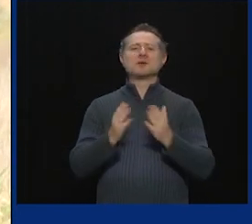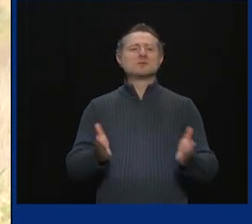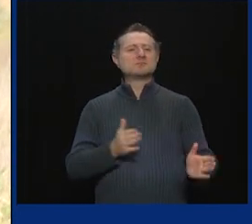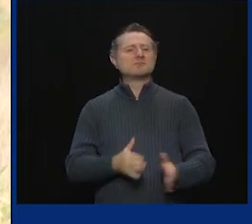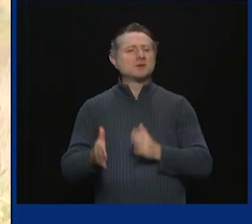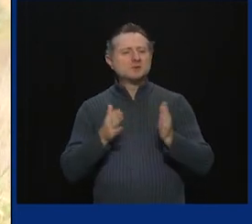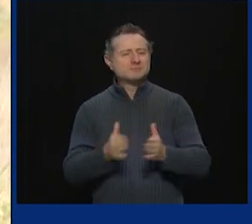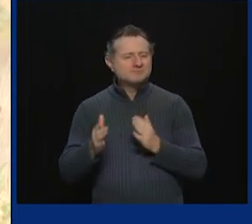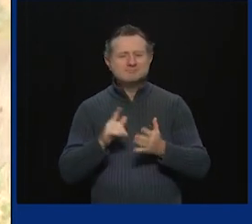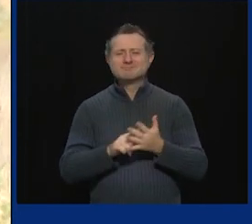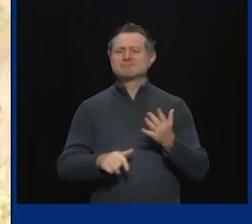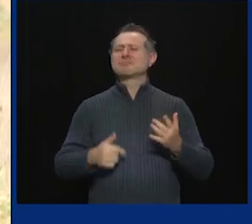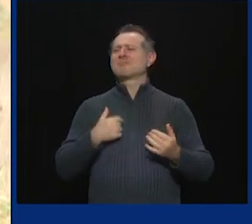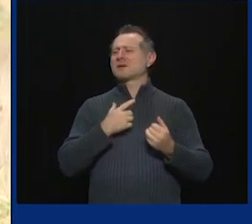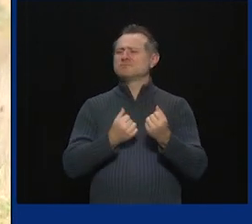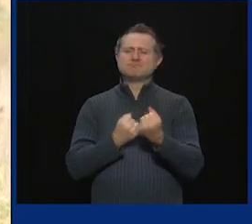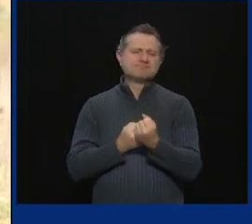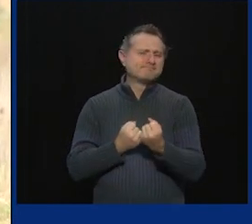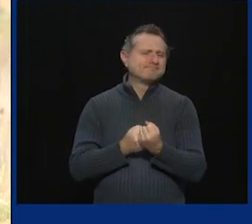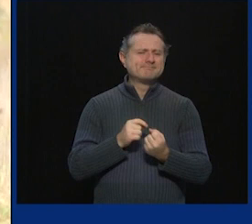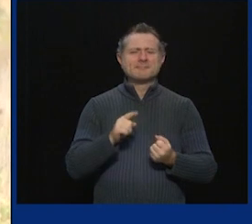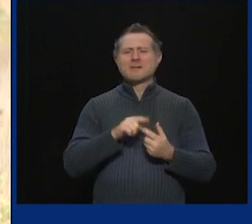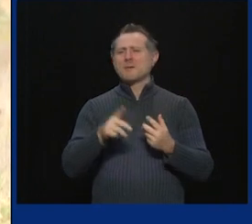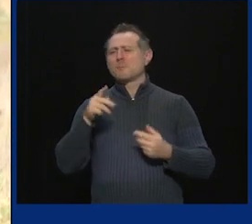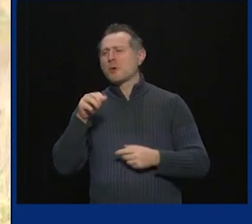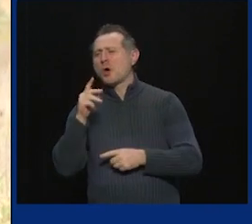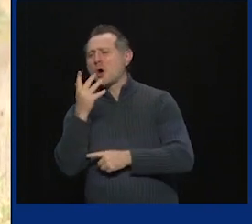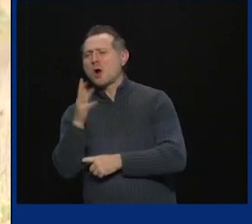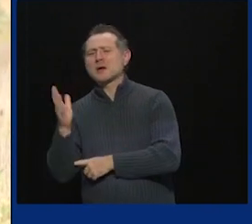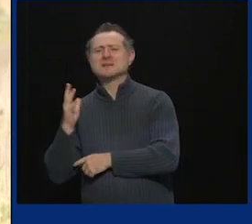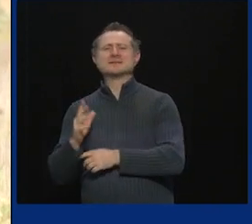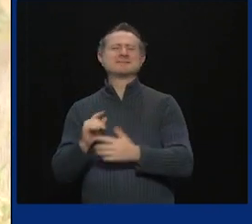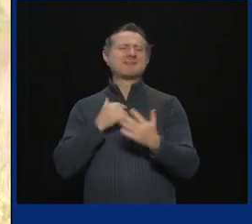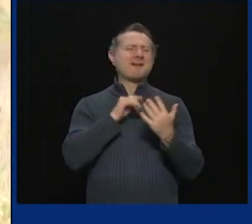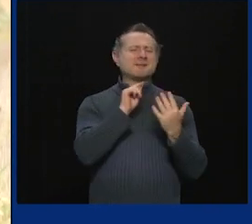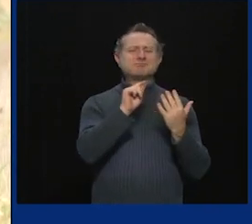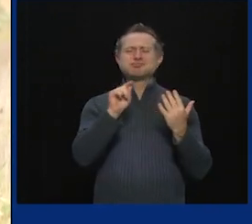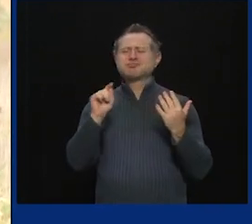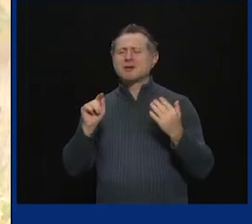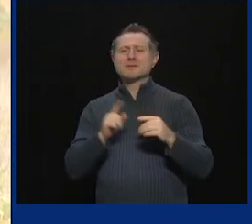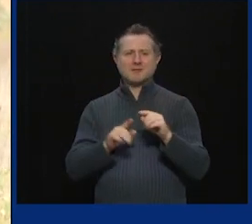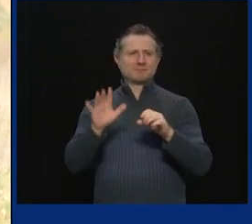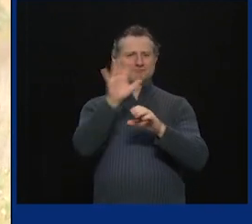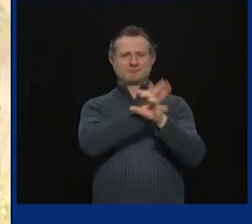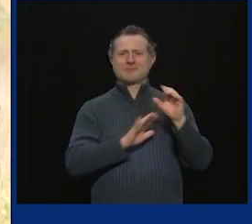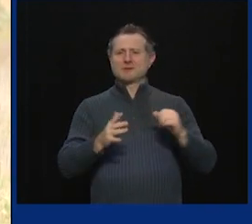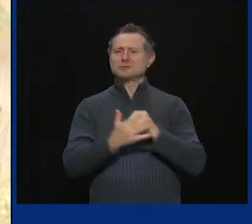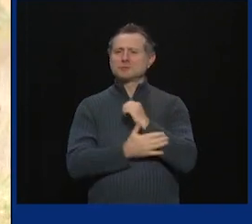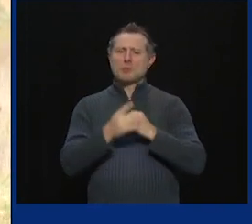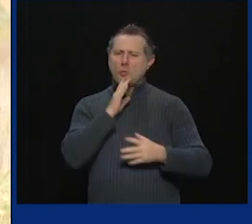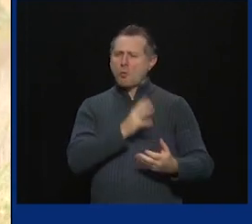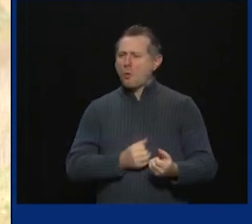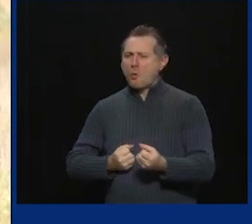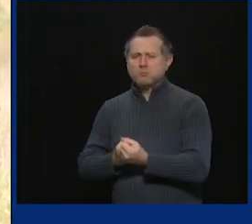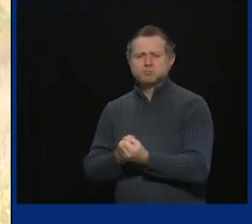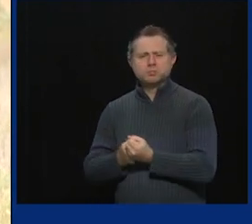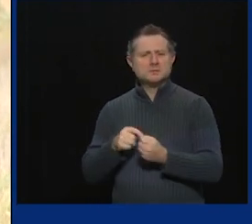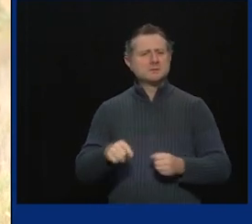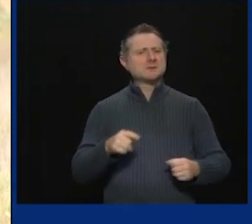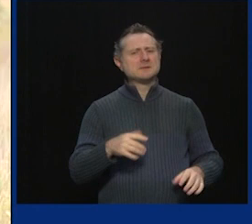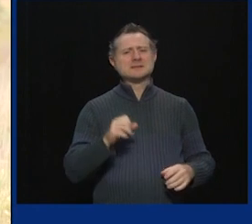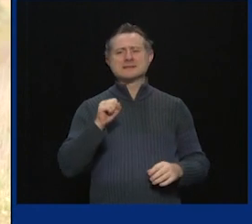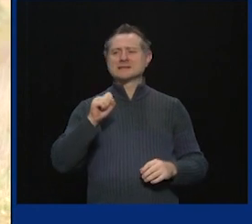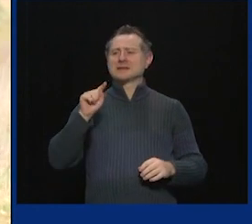our county. Governor Hochul has been steadfast in her support of STAMP. This support is in full force today as part of Plug